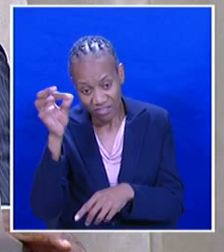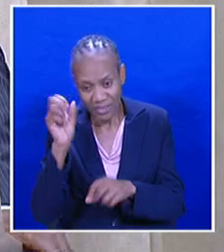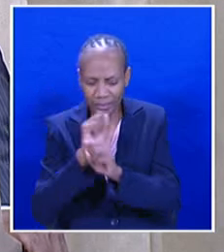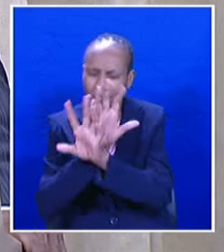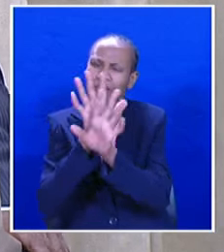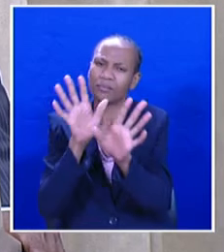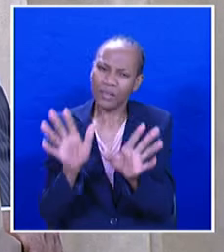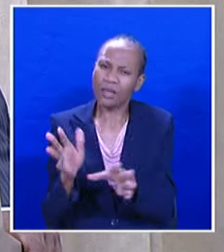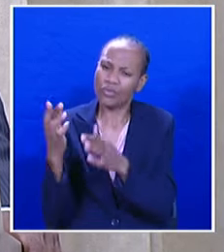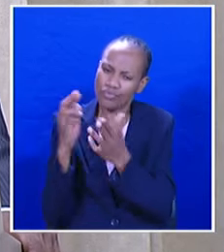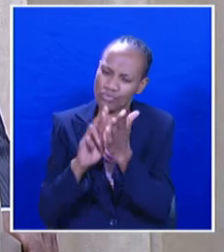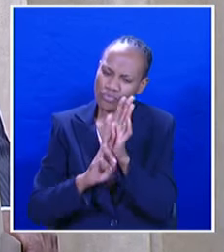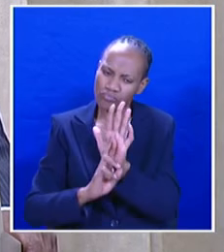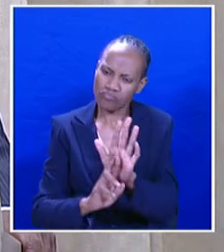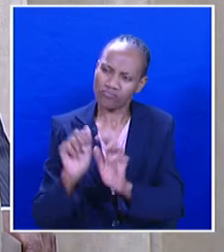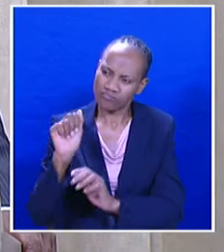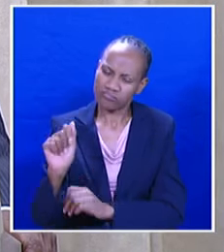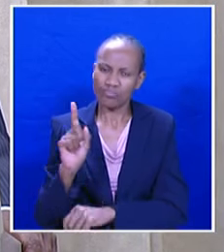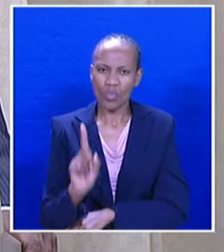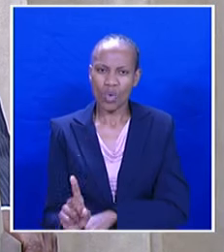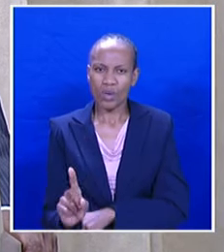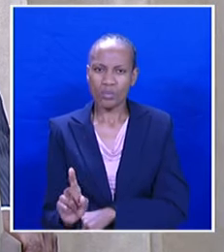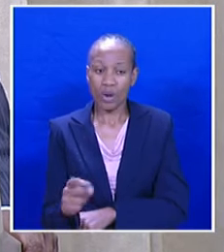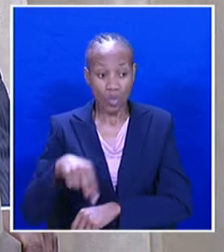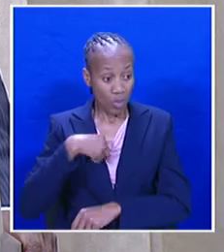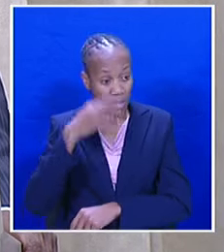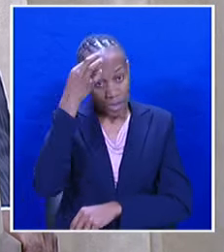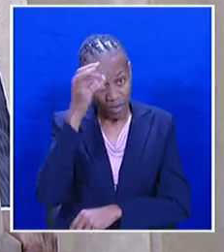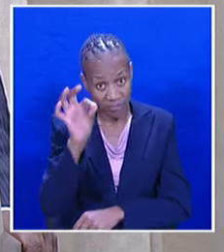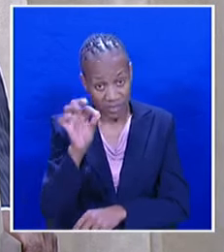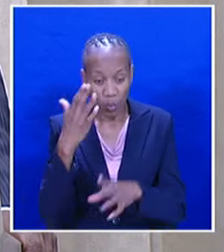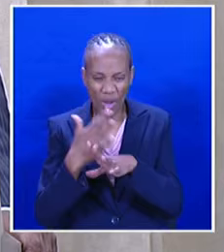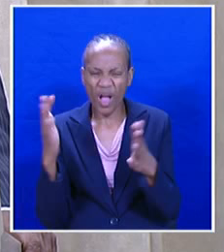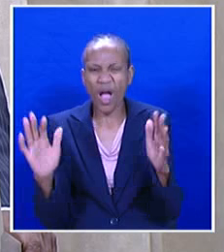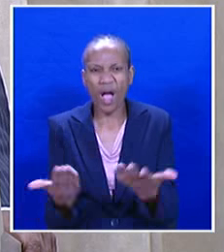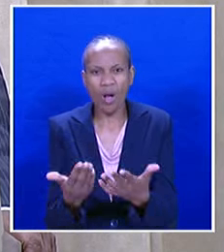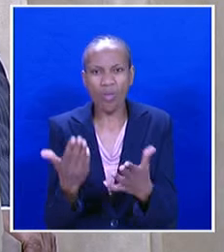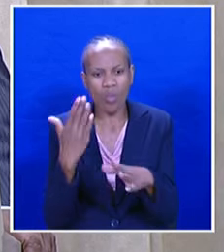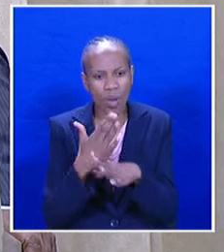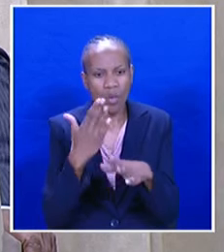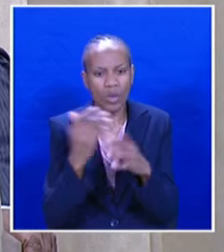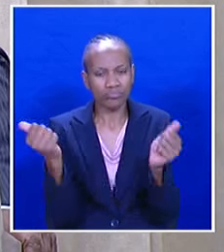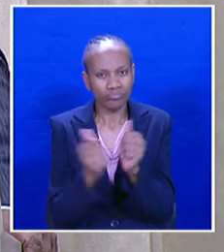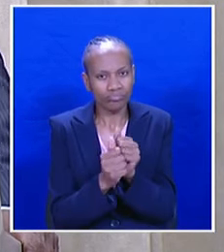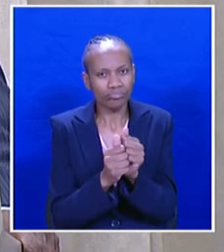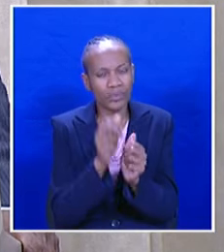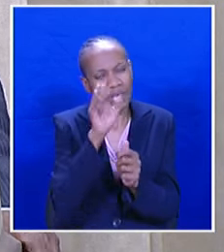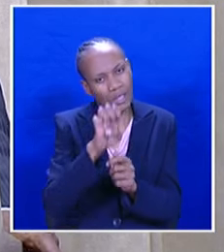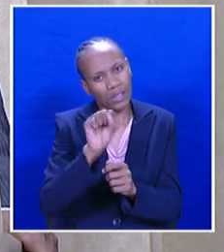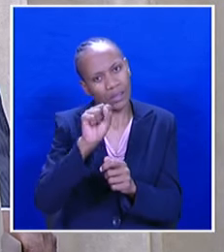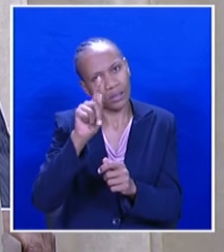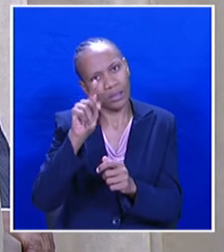to us as government, the Eskom level, and we are certain that the Minister of